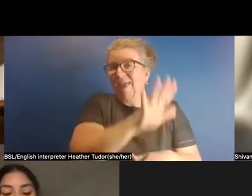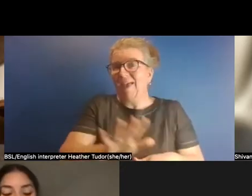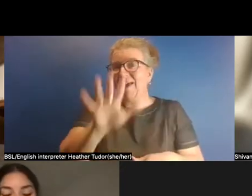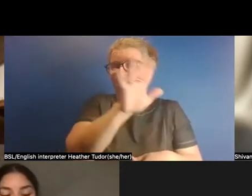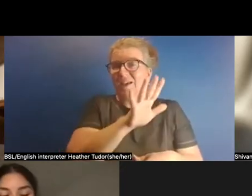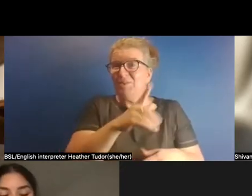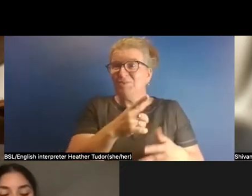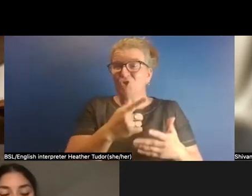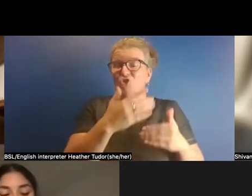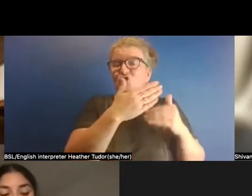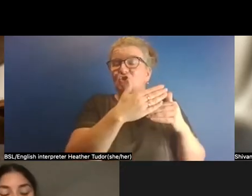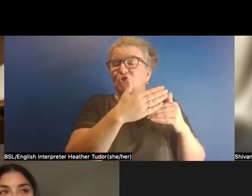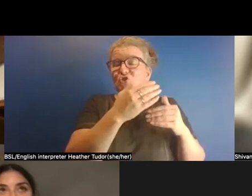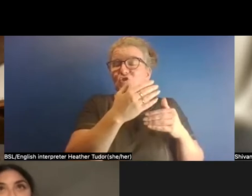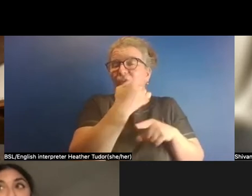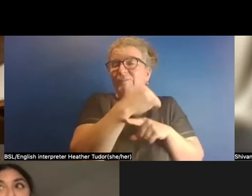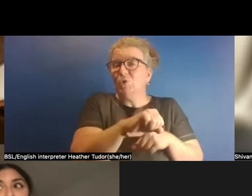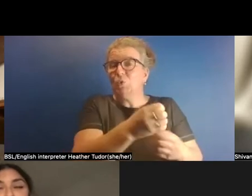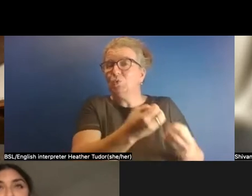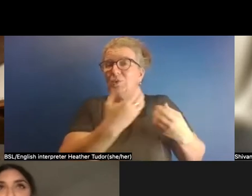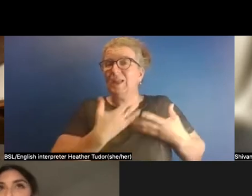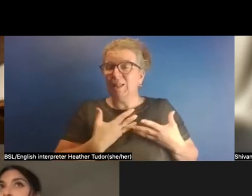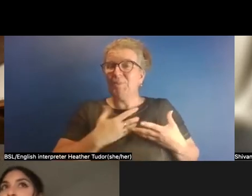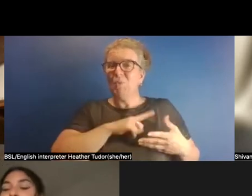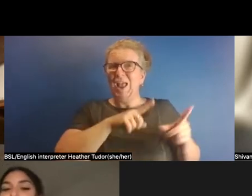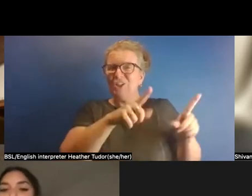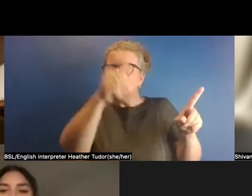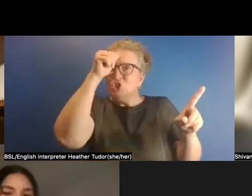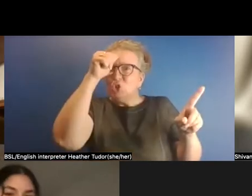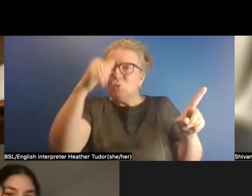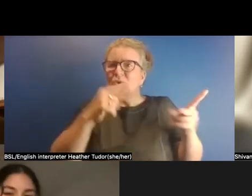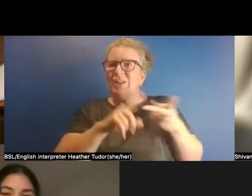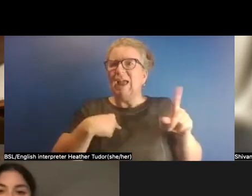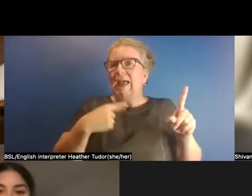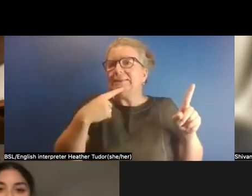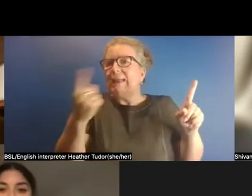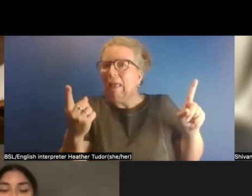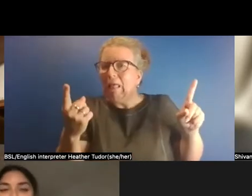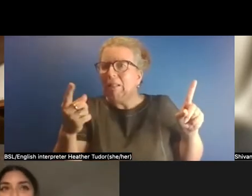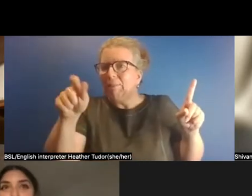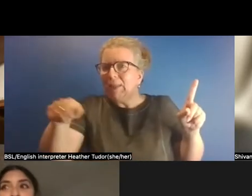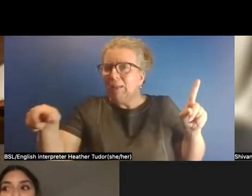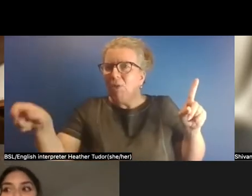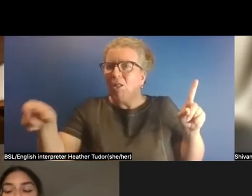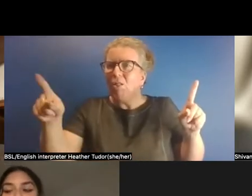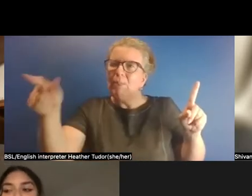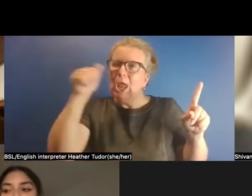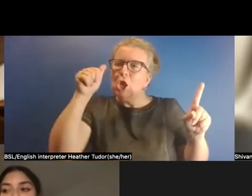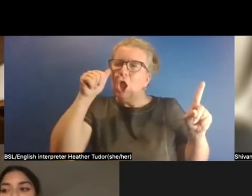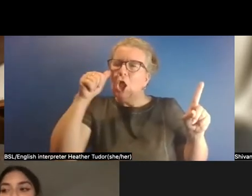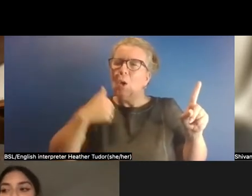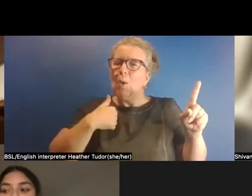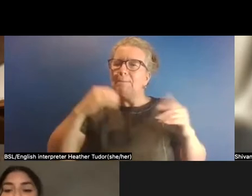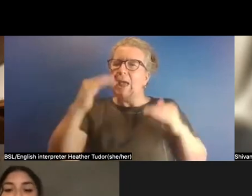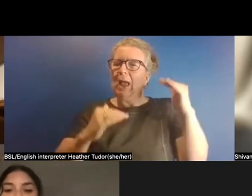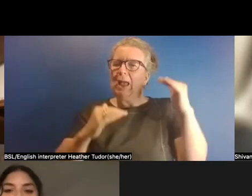based off that. So I actually heard about it from someone my age or younger, like that sort of age group, and he